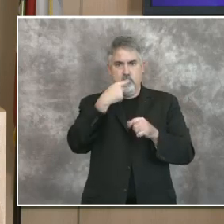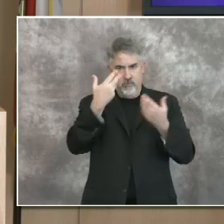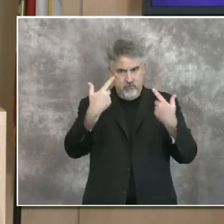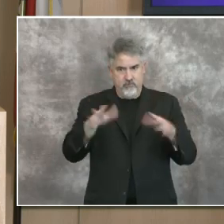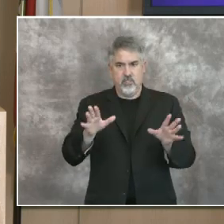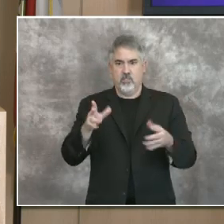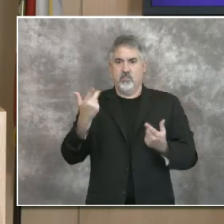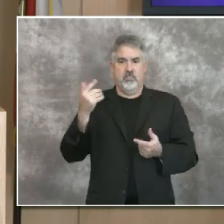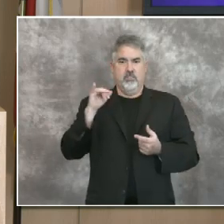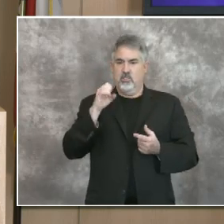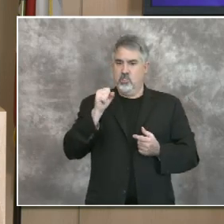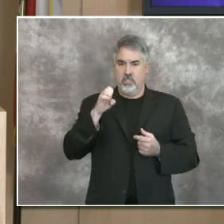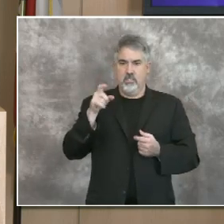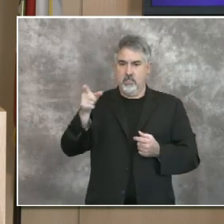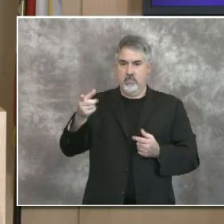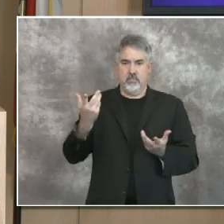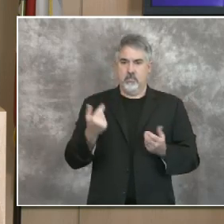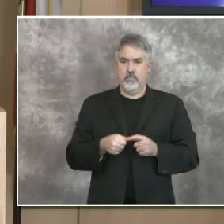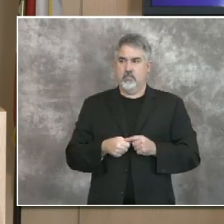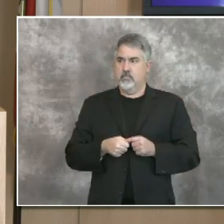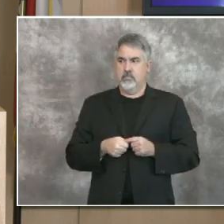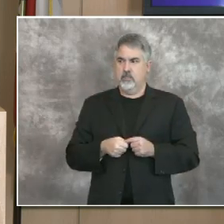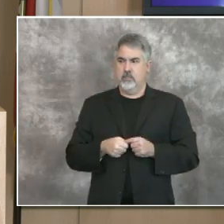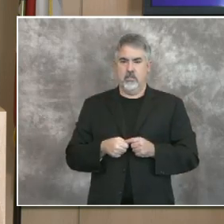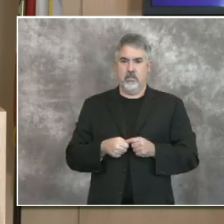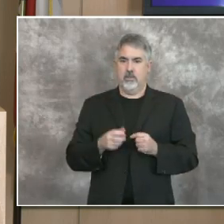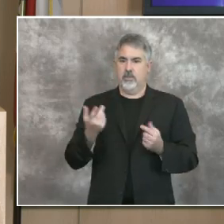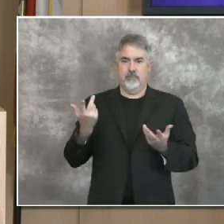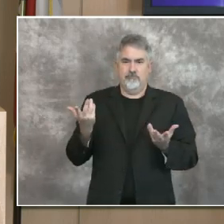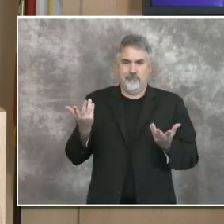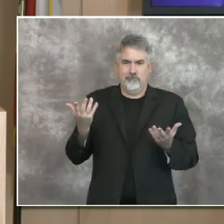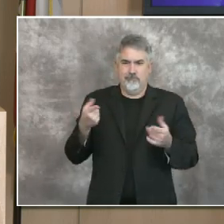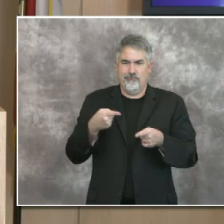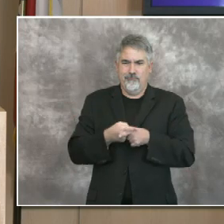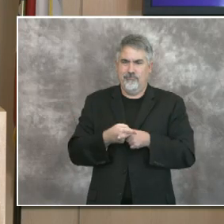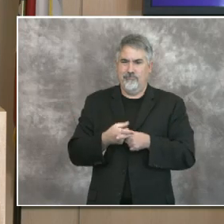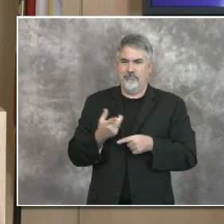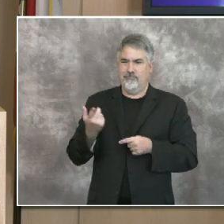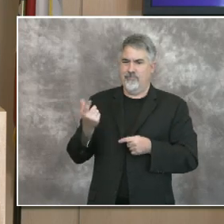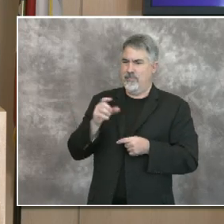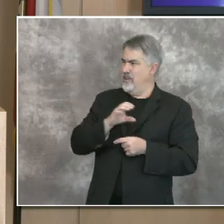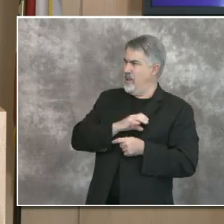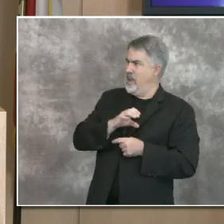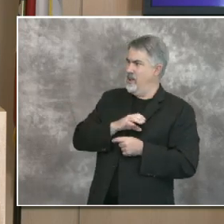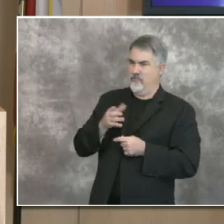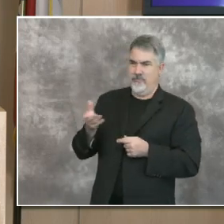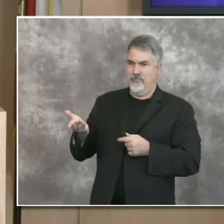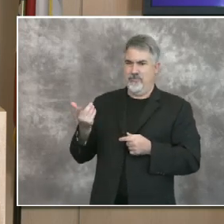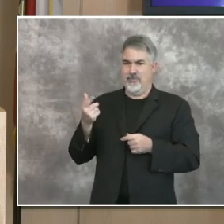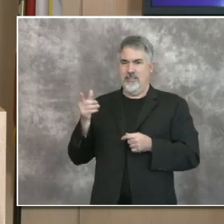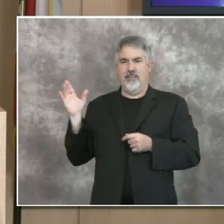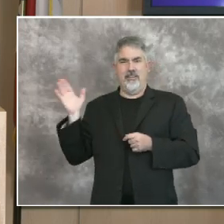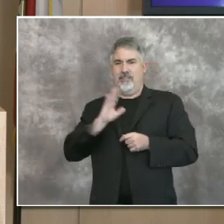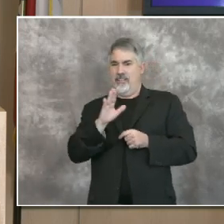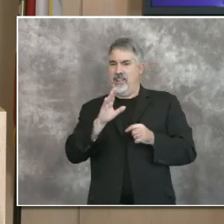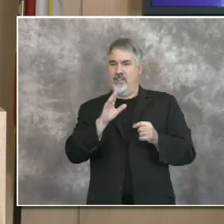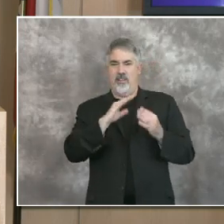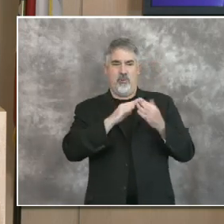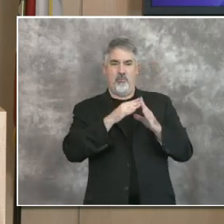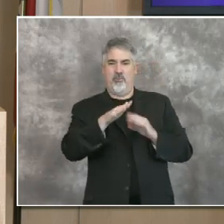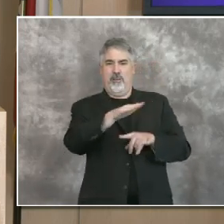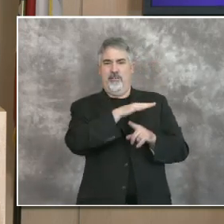at the discretion of law enforcement. And so the discretion at the enforcement of the officers is with the local jurisdictions when they're in their local